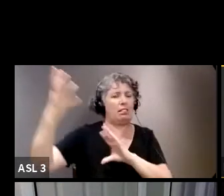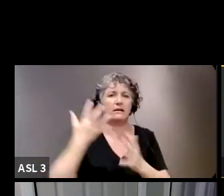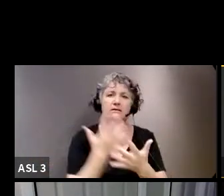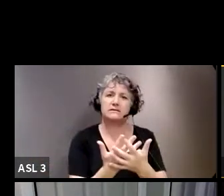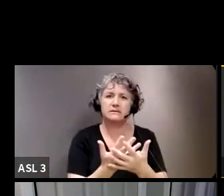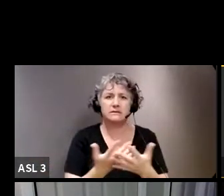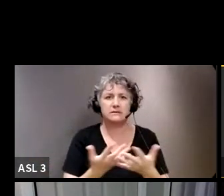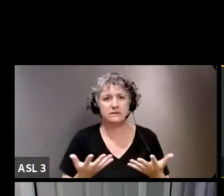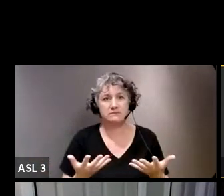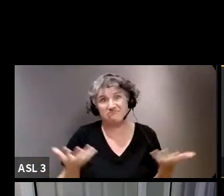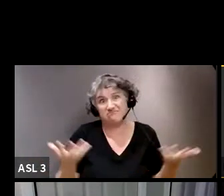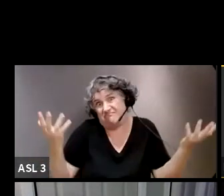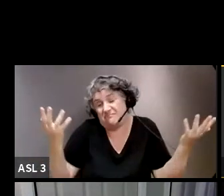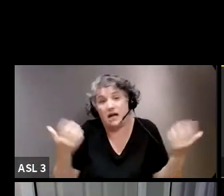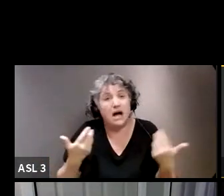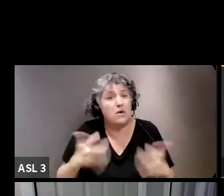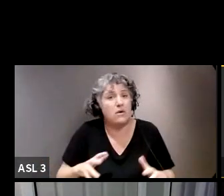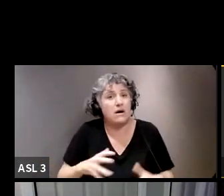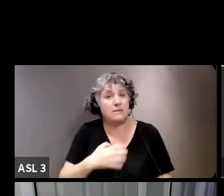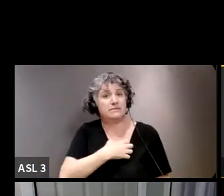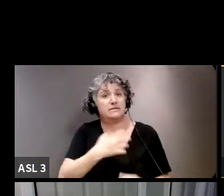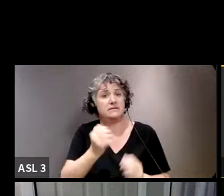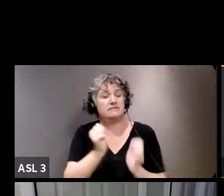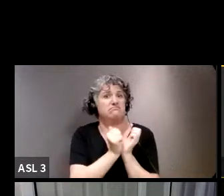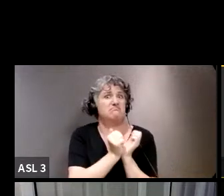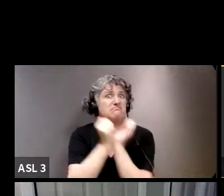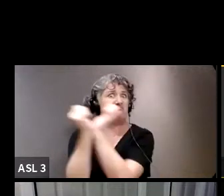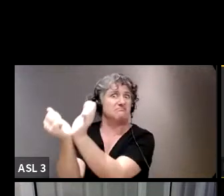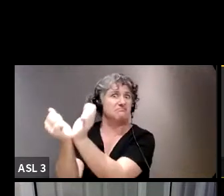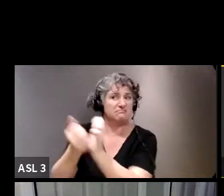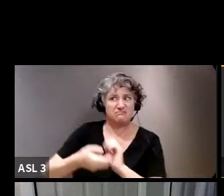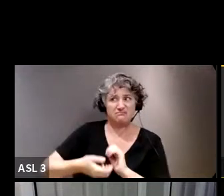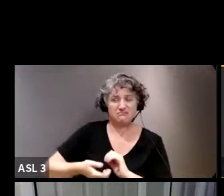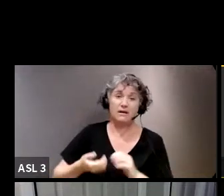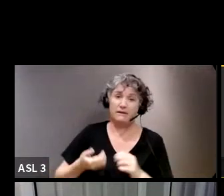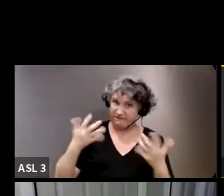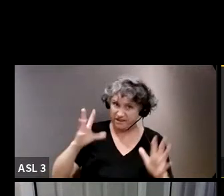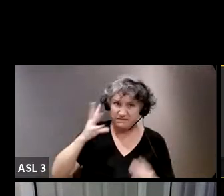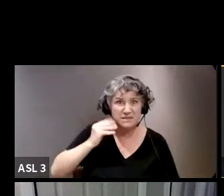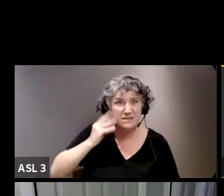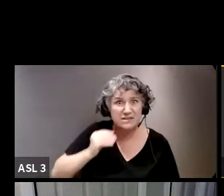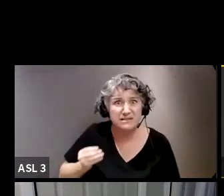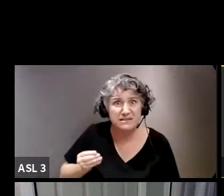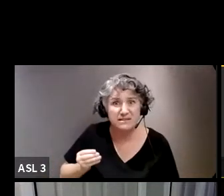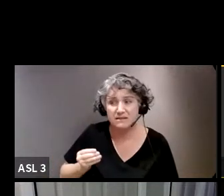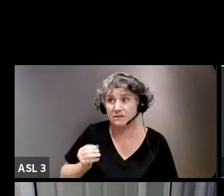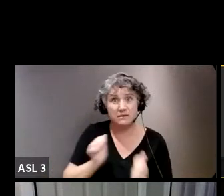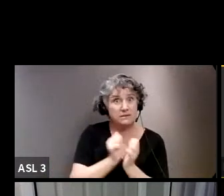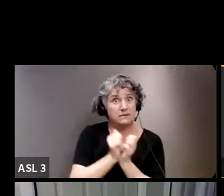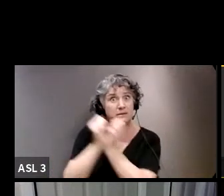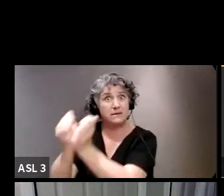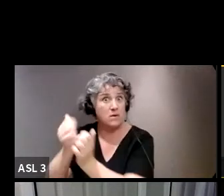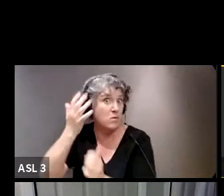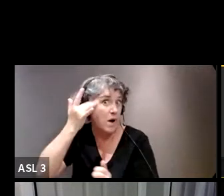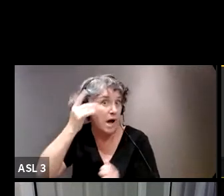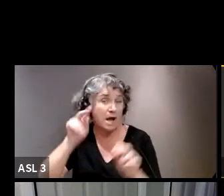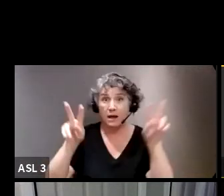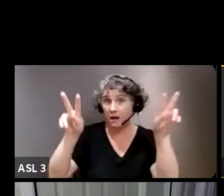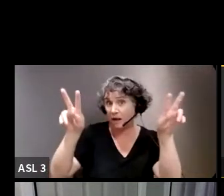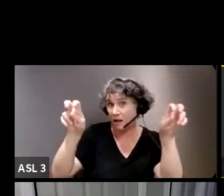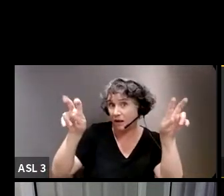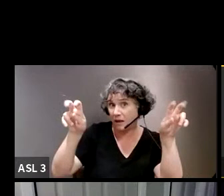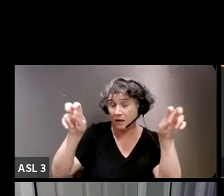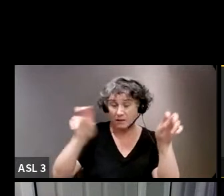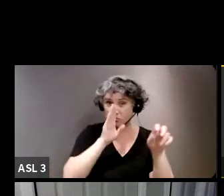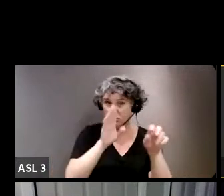i don't want to have the police come and take me away in handcuffs which they've done before and they take me away because quote unquote this is a